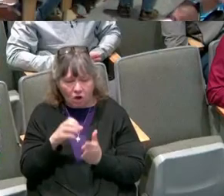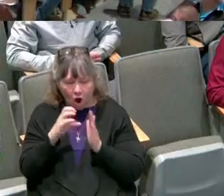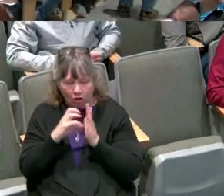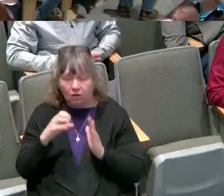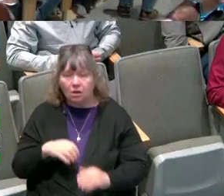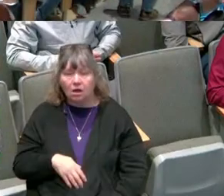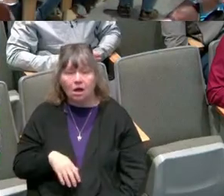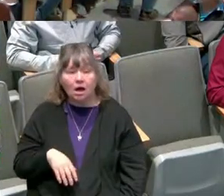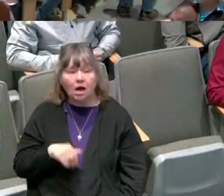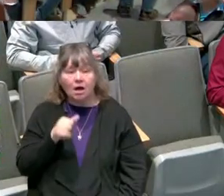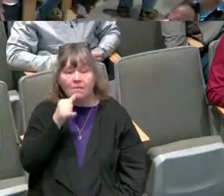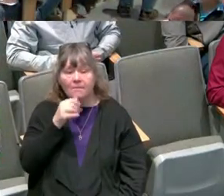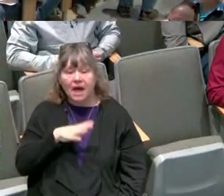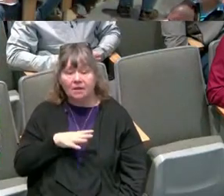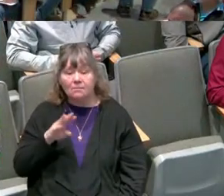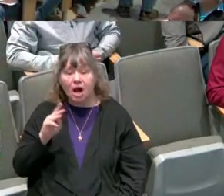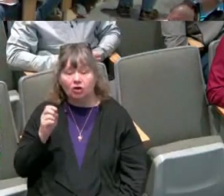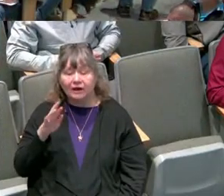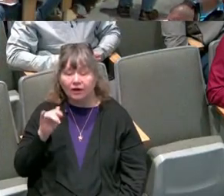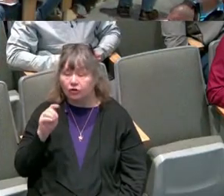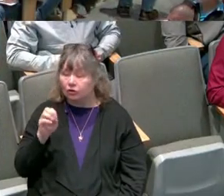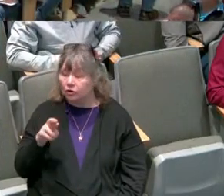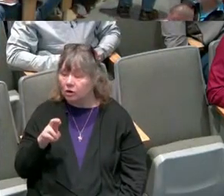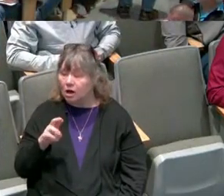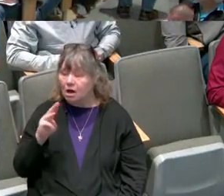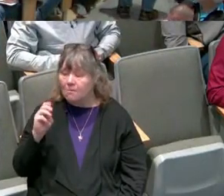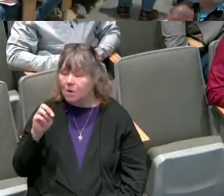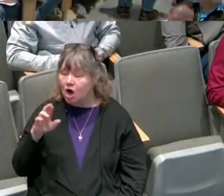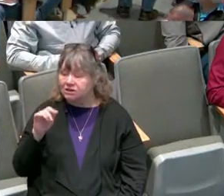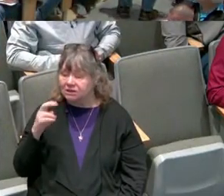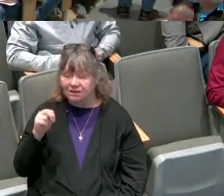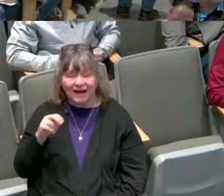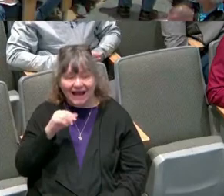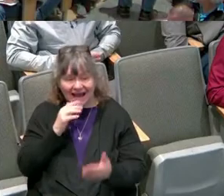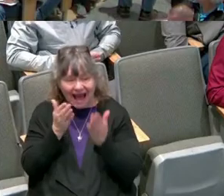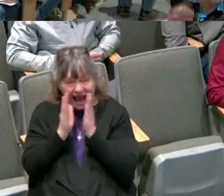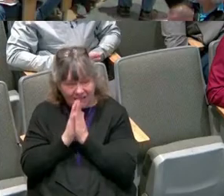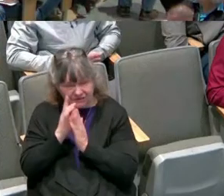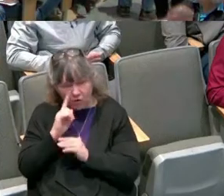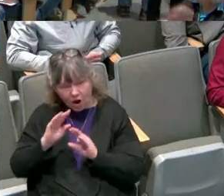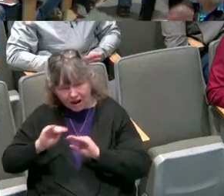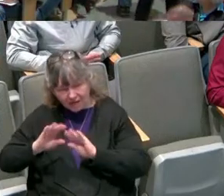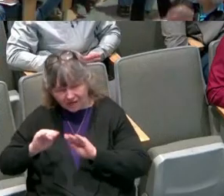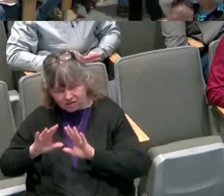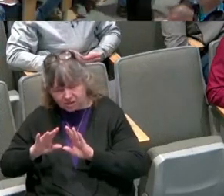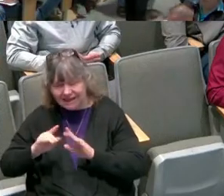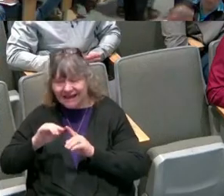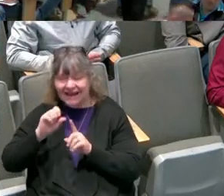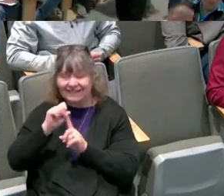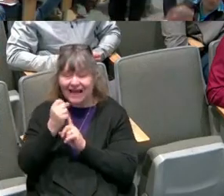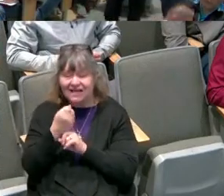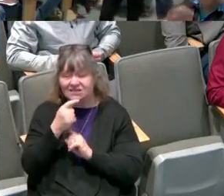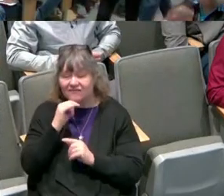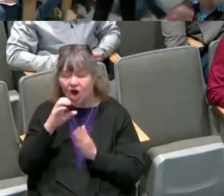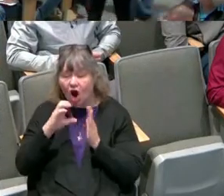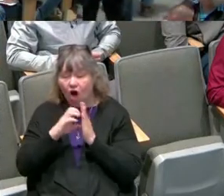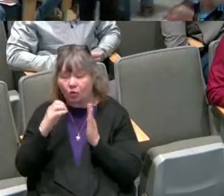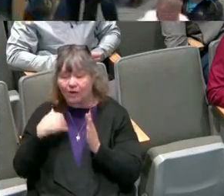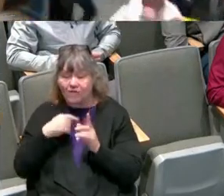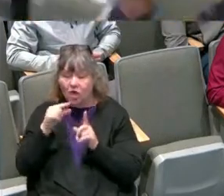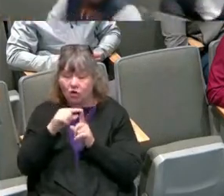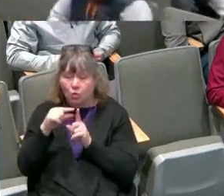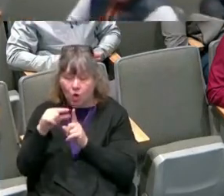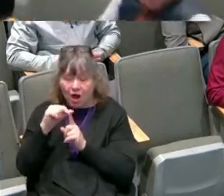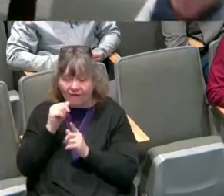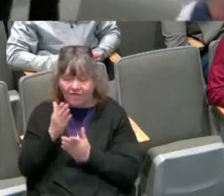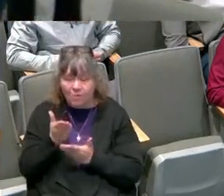Madame moderator modern base 106 Hayden row could I ask through you a question for clarification in the case of an article where we have the wording of